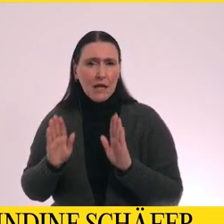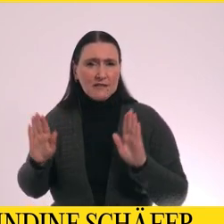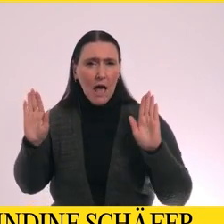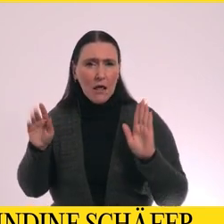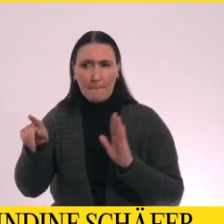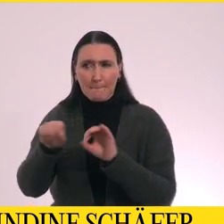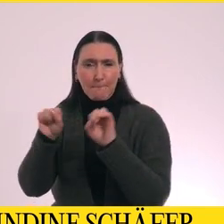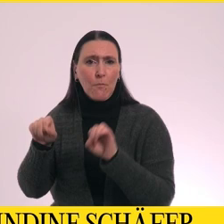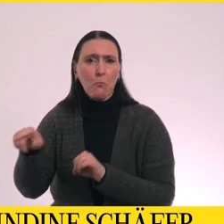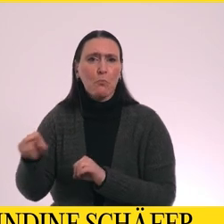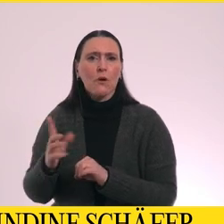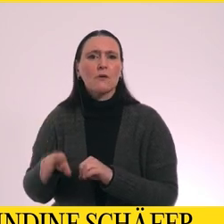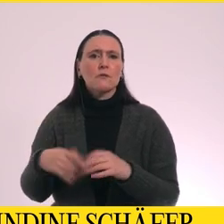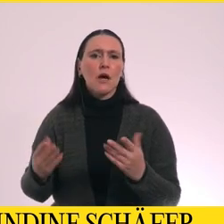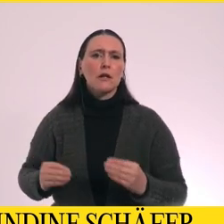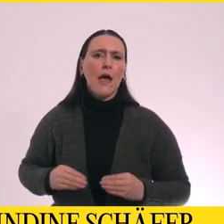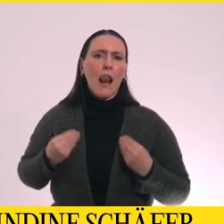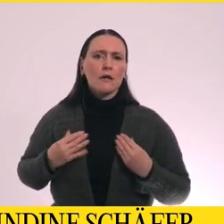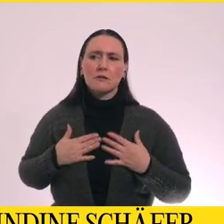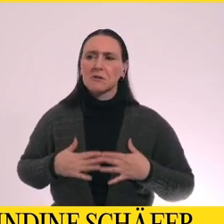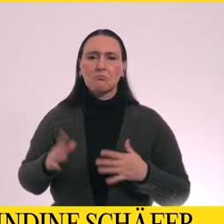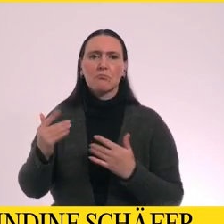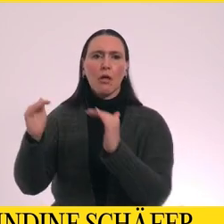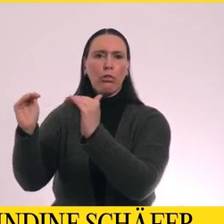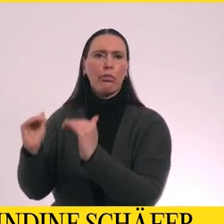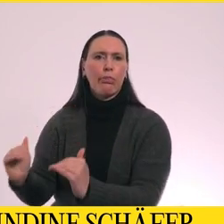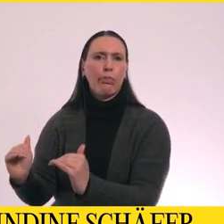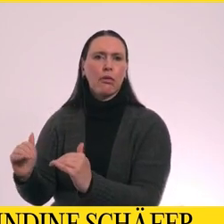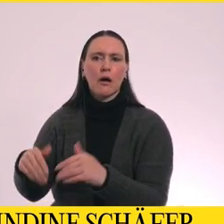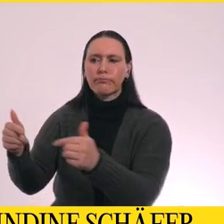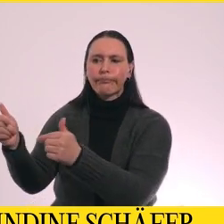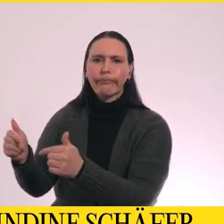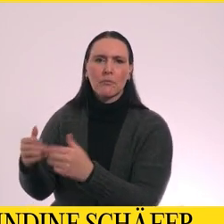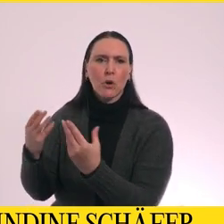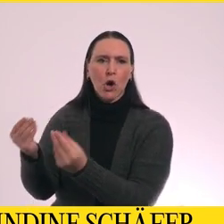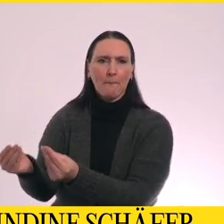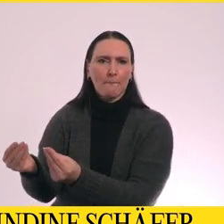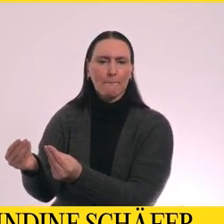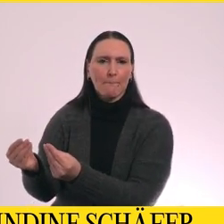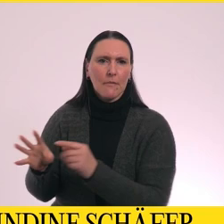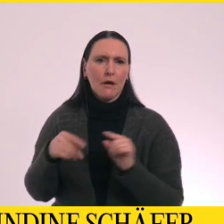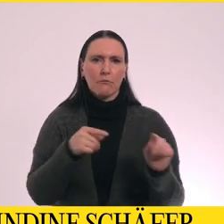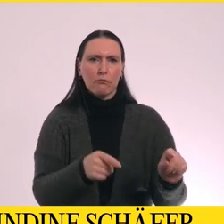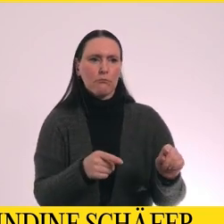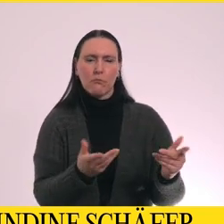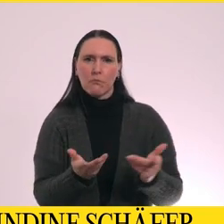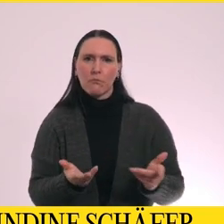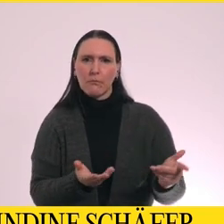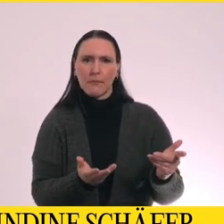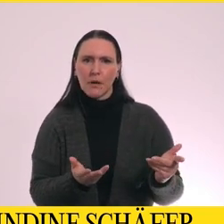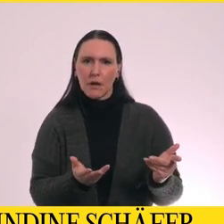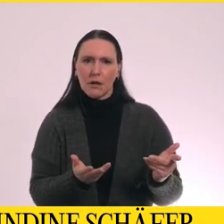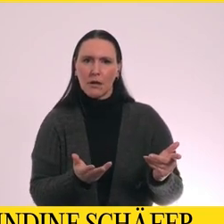still the system respects the human body, but it doesn't respect